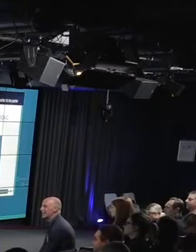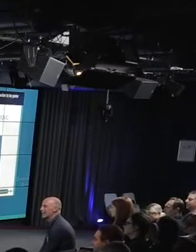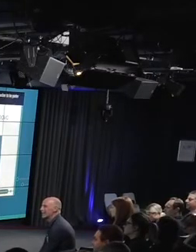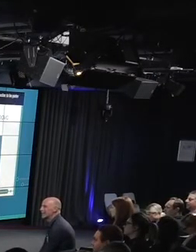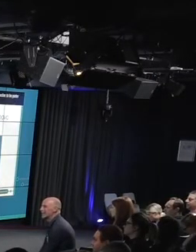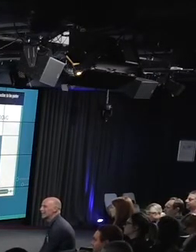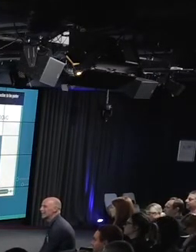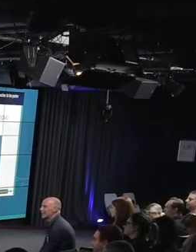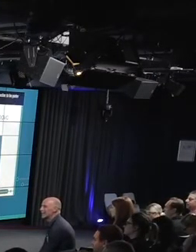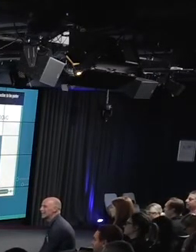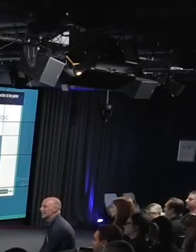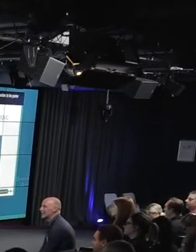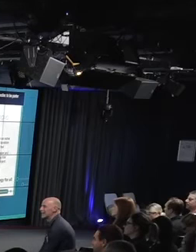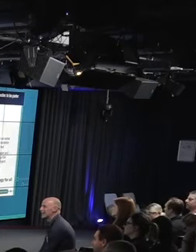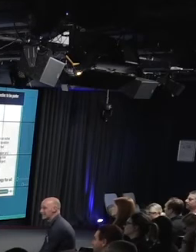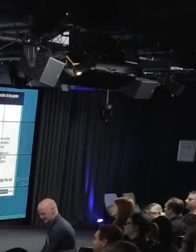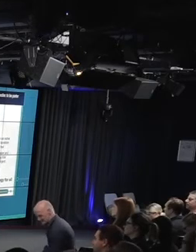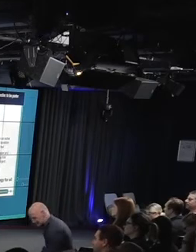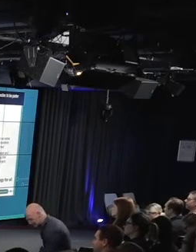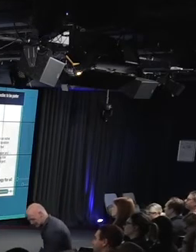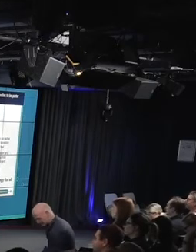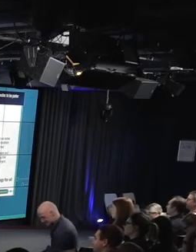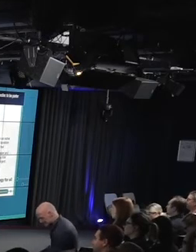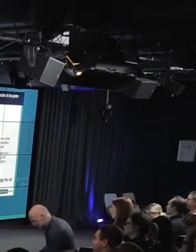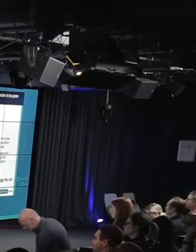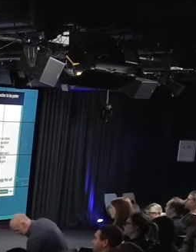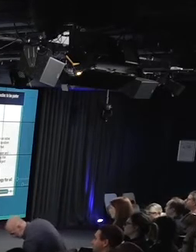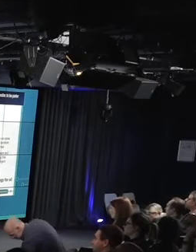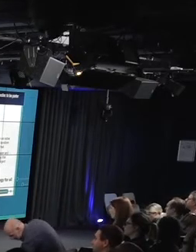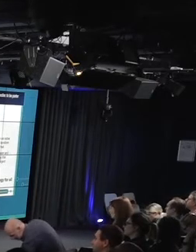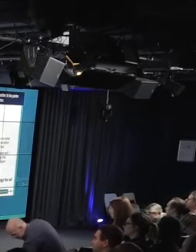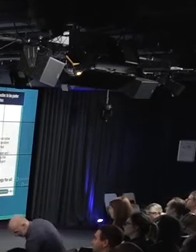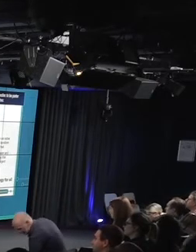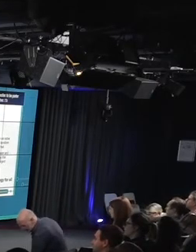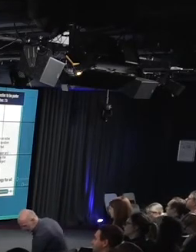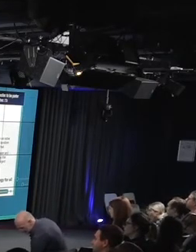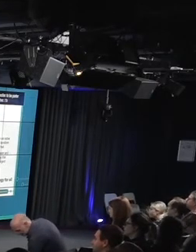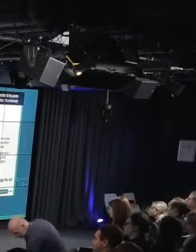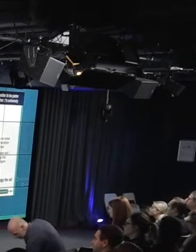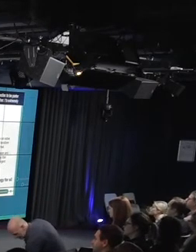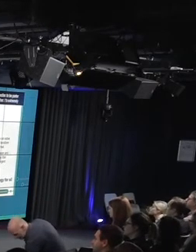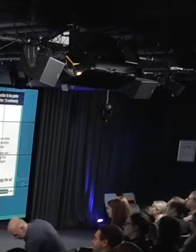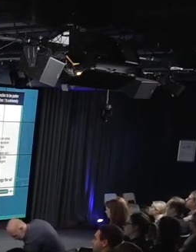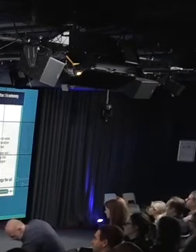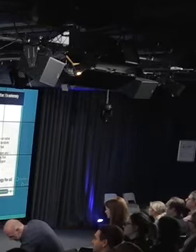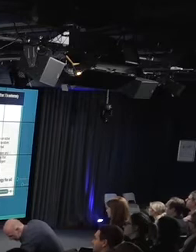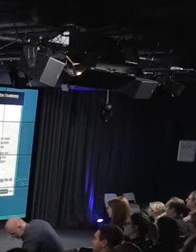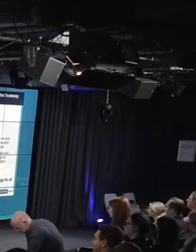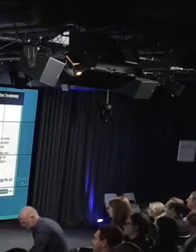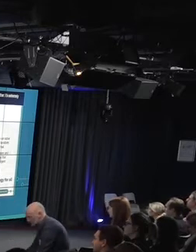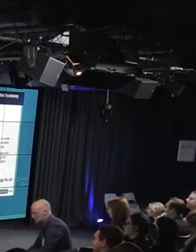bring this whole venue and session together. It's extremely important to us as we think